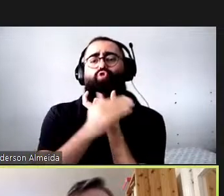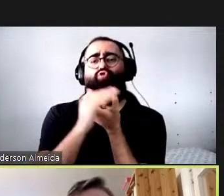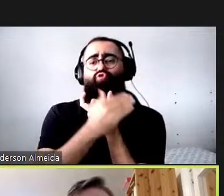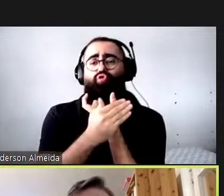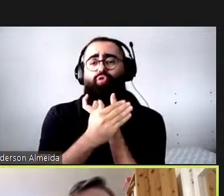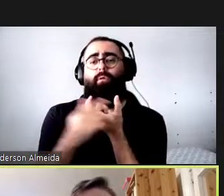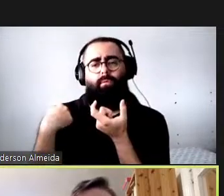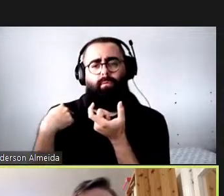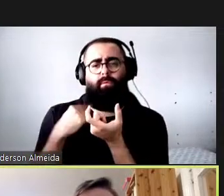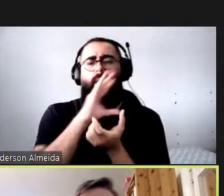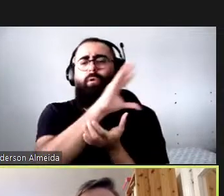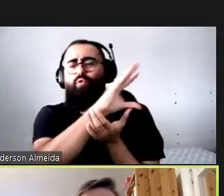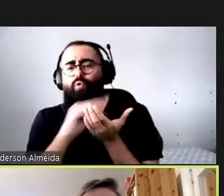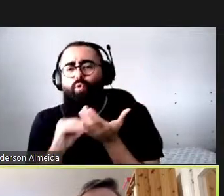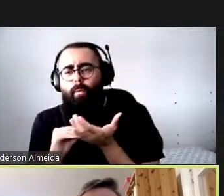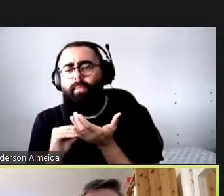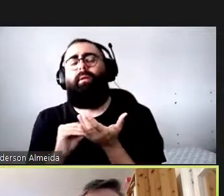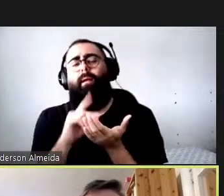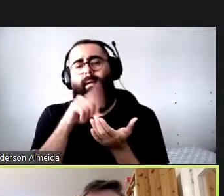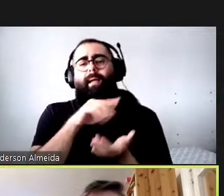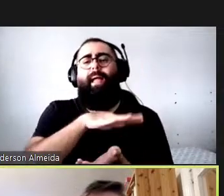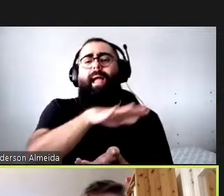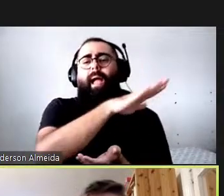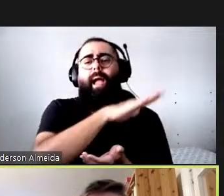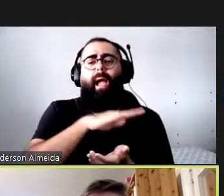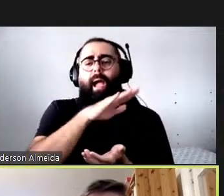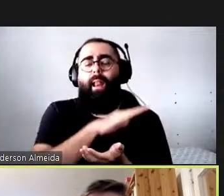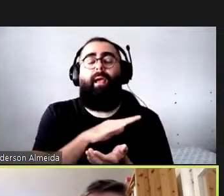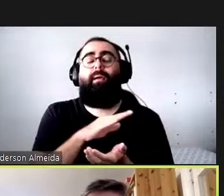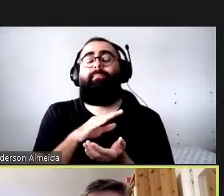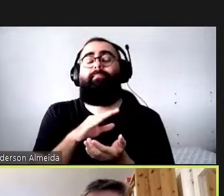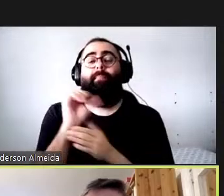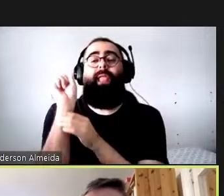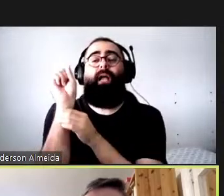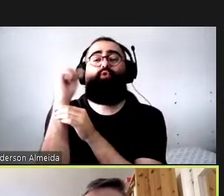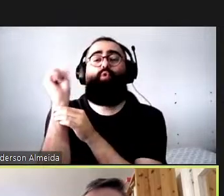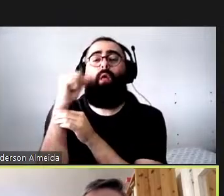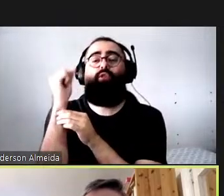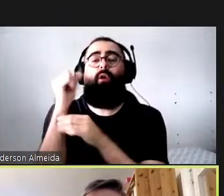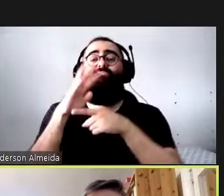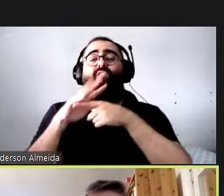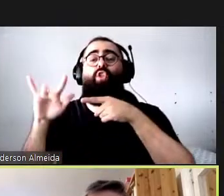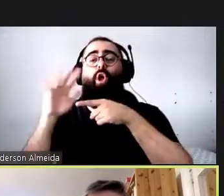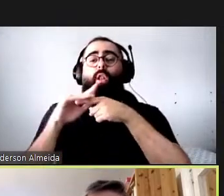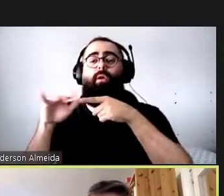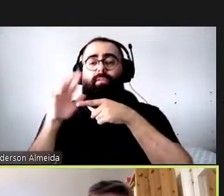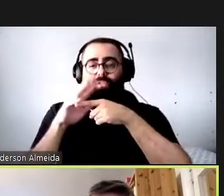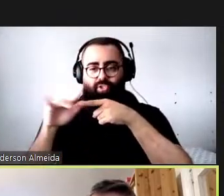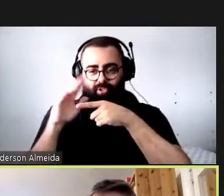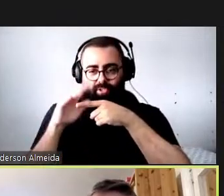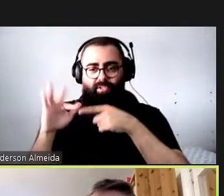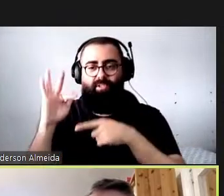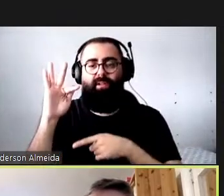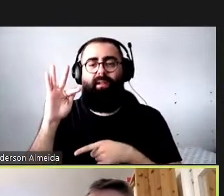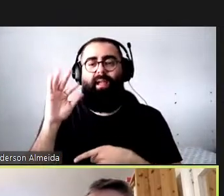which you're probably familiar with, but in case not, articulatory phonology